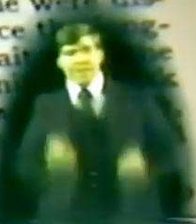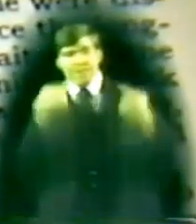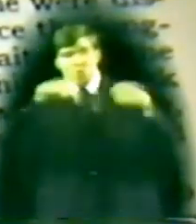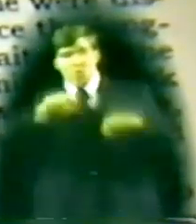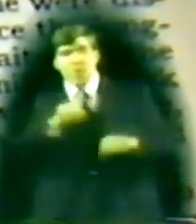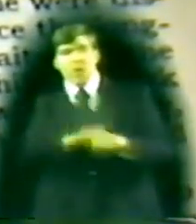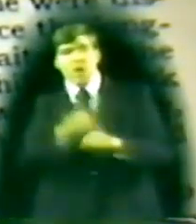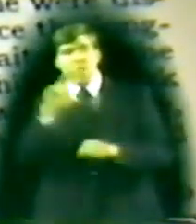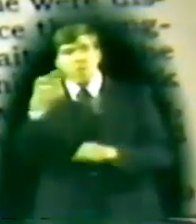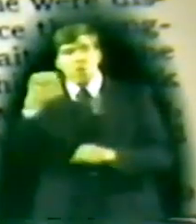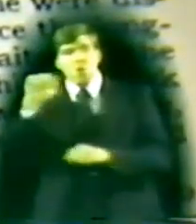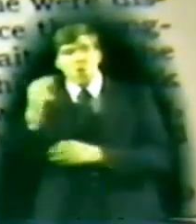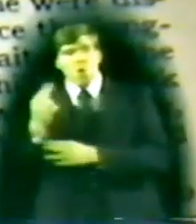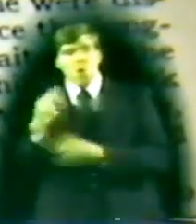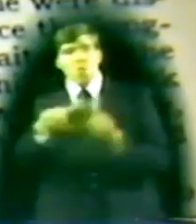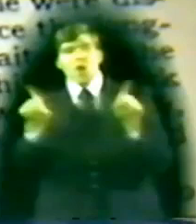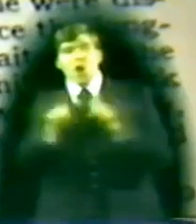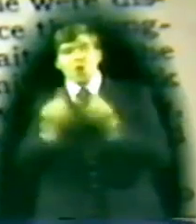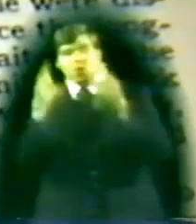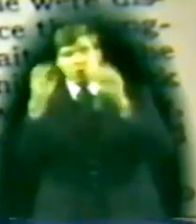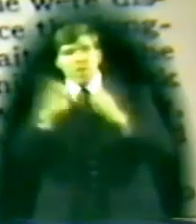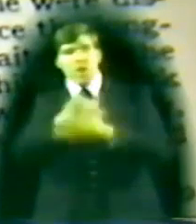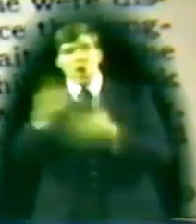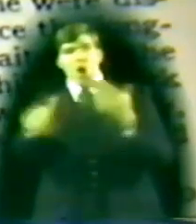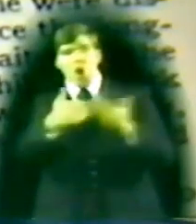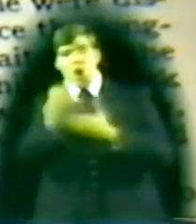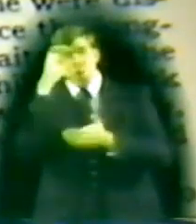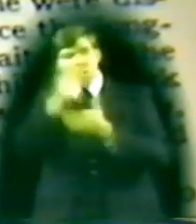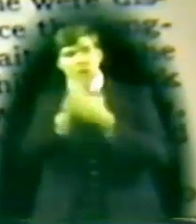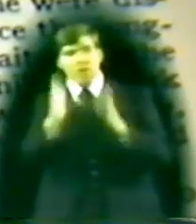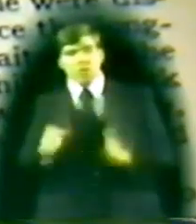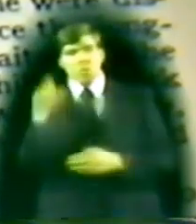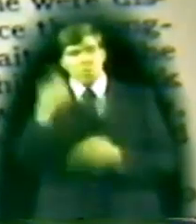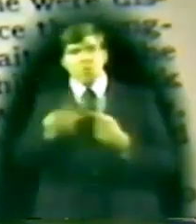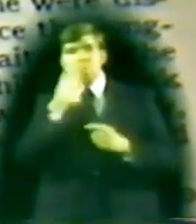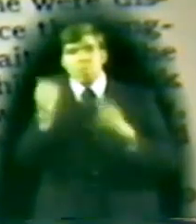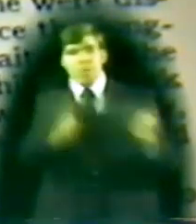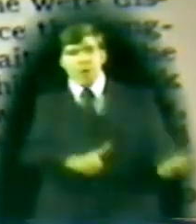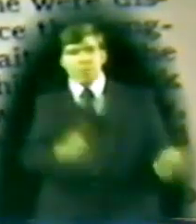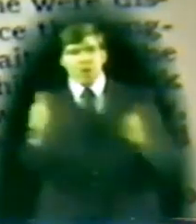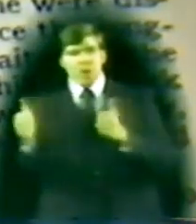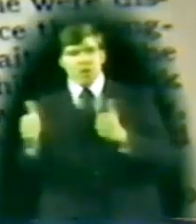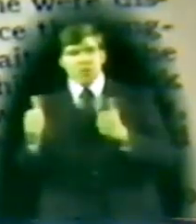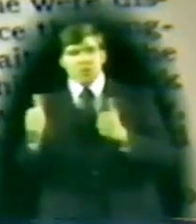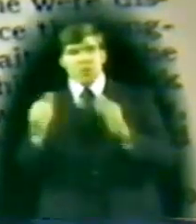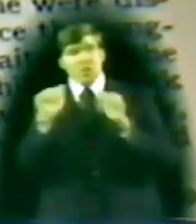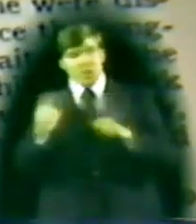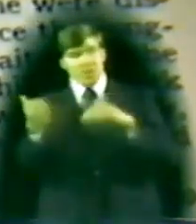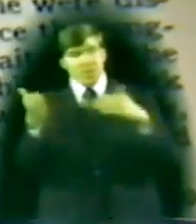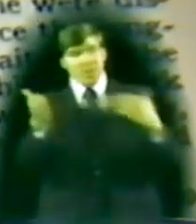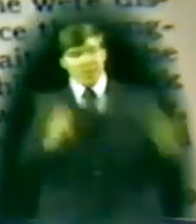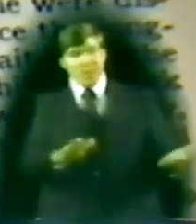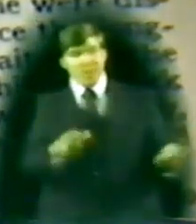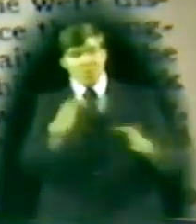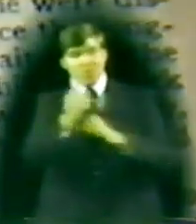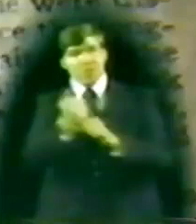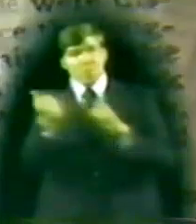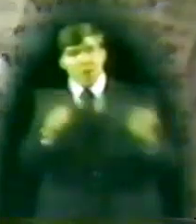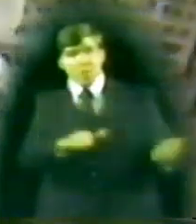Noah. But he also taught that all believers must be baptized. Can the dead receive